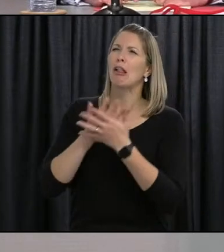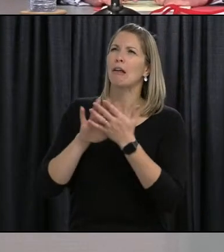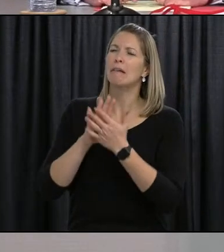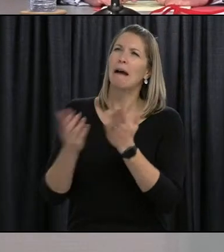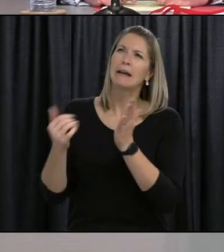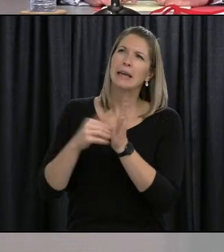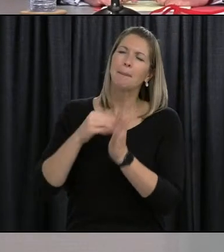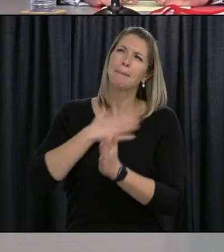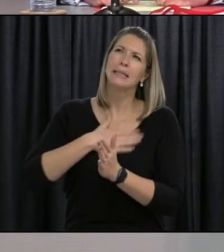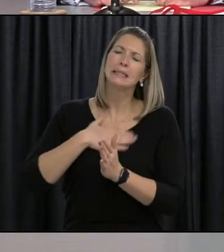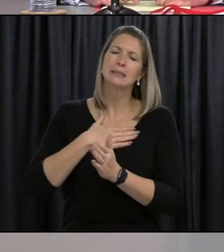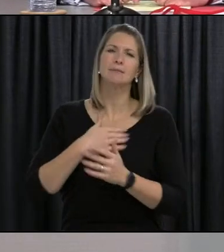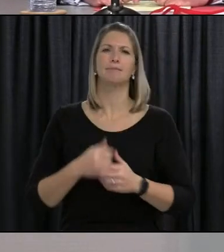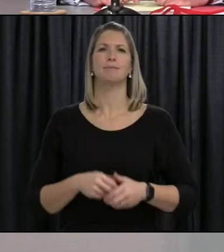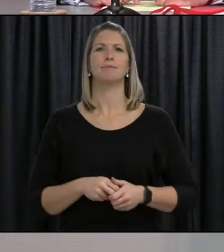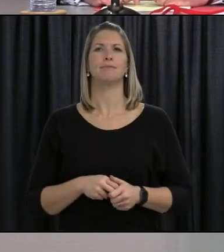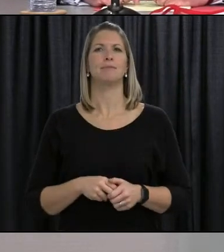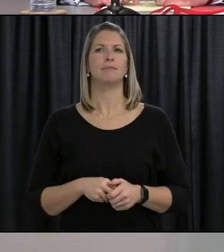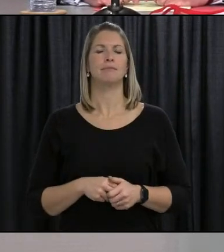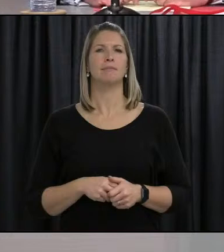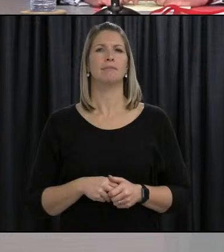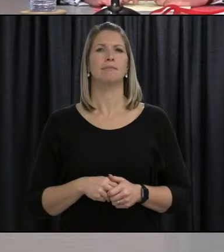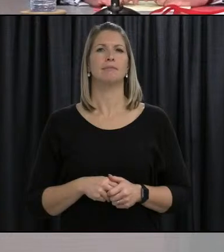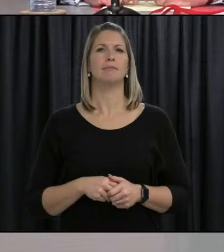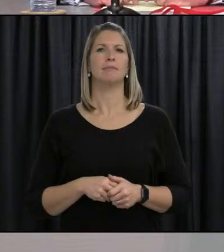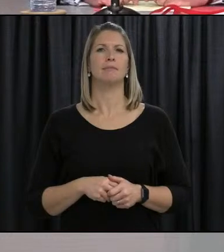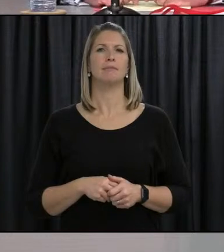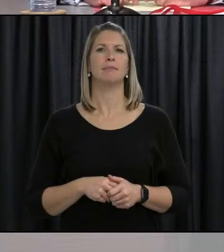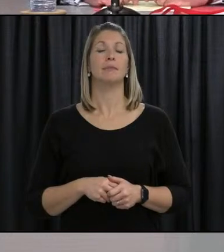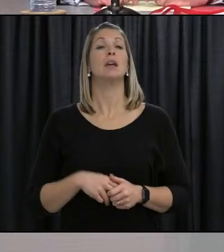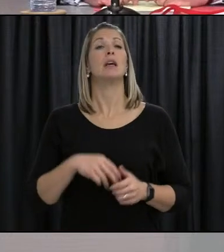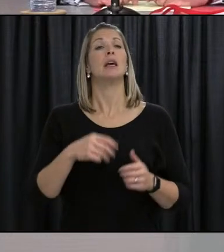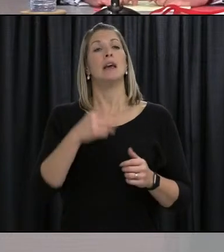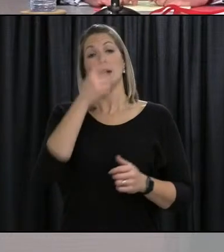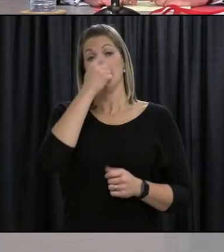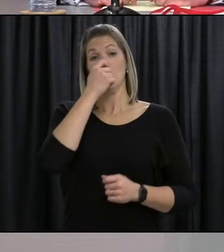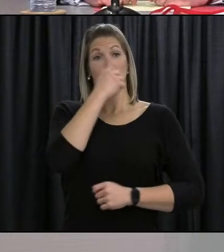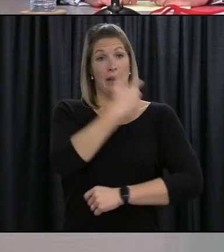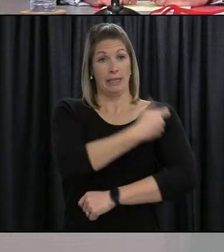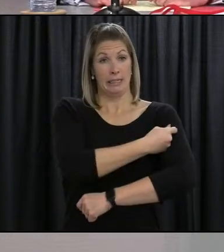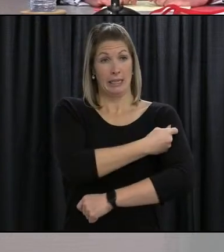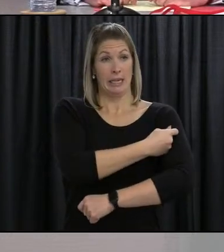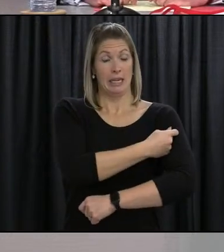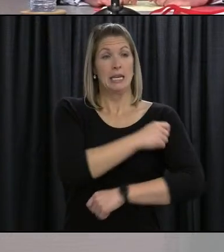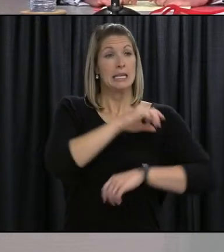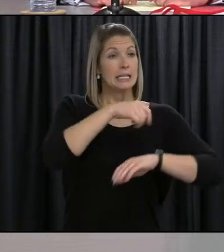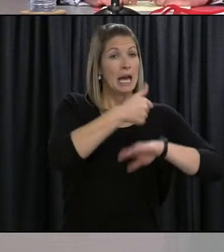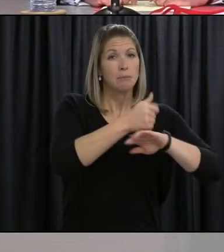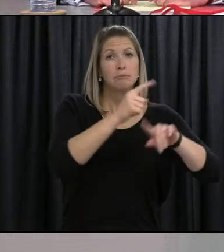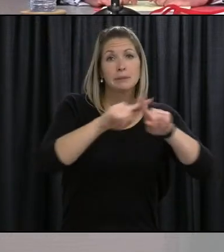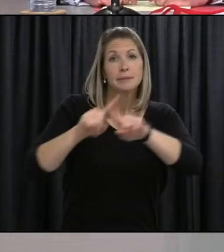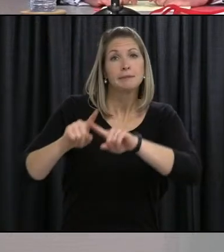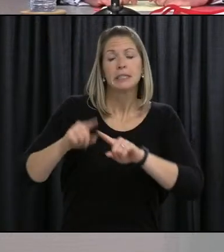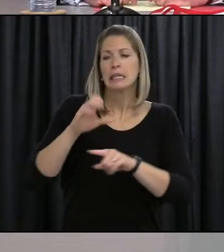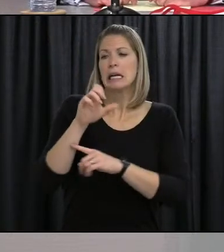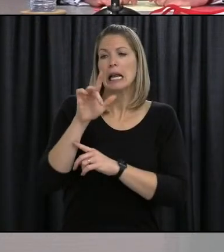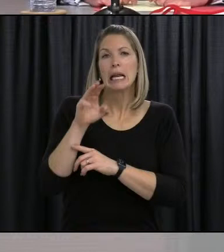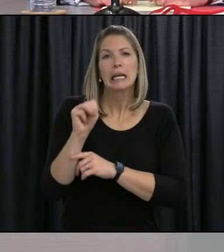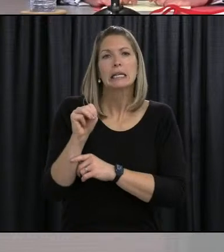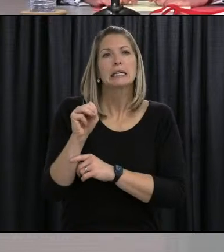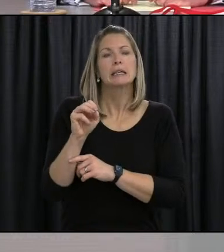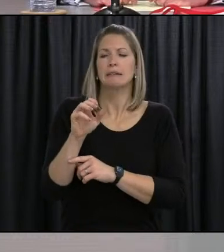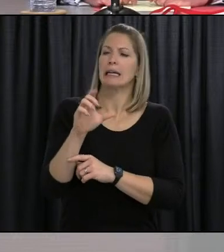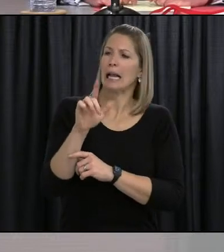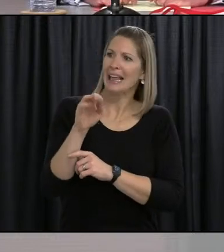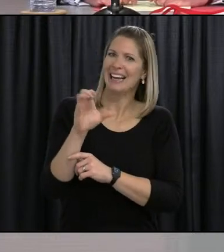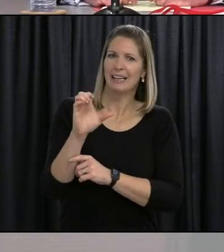there. The accessibility for the flu vaccine, I assume that you would arrange for the